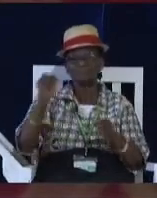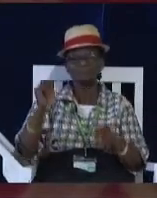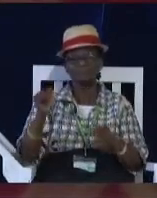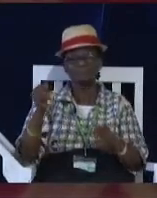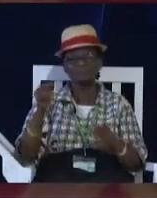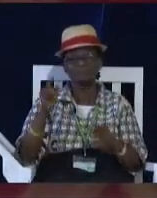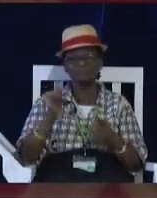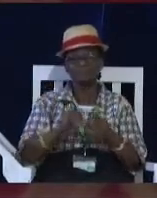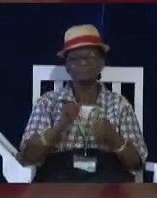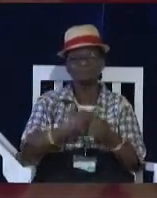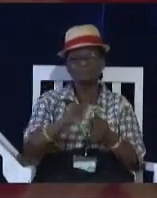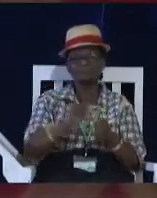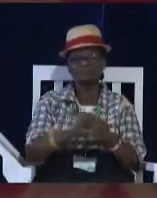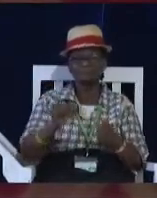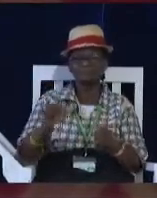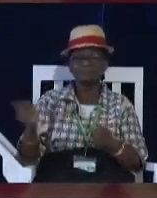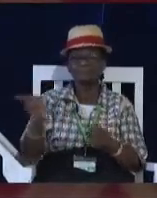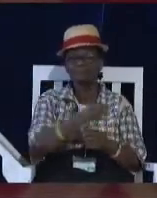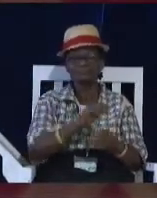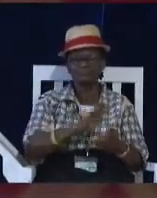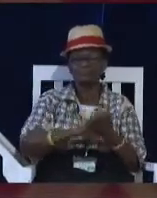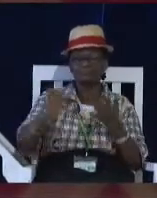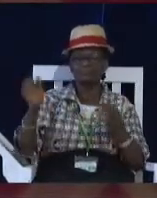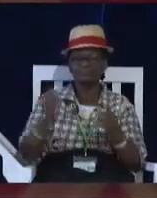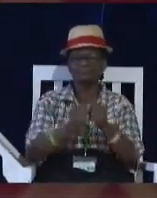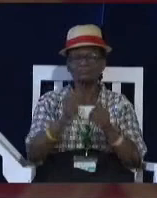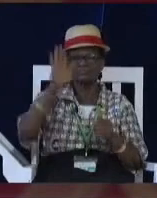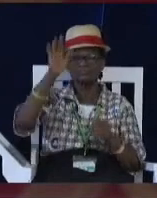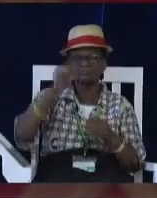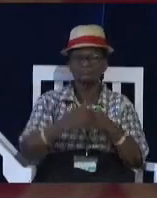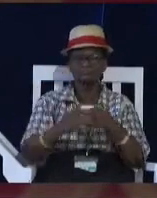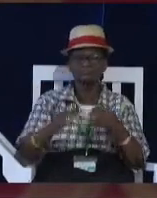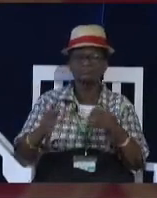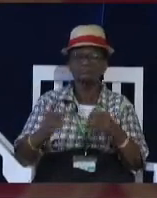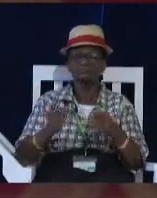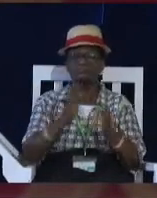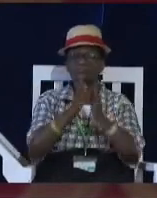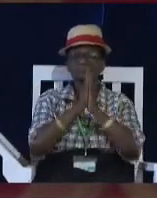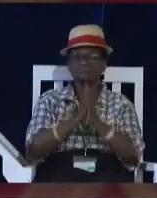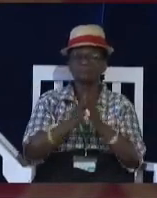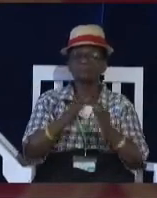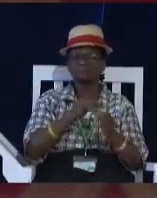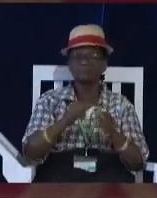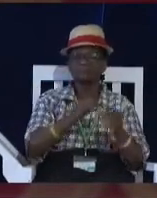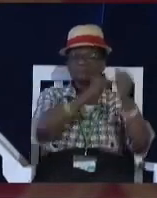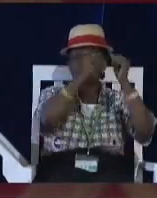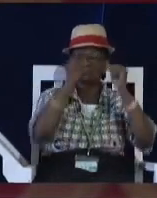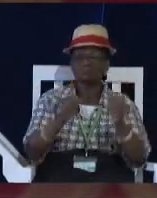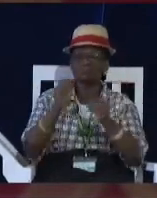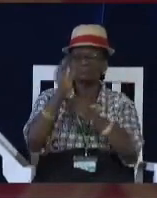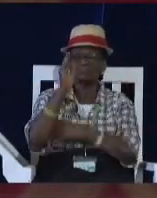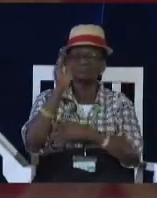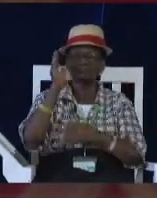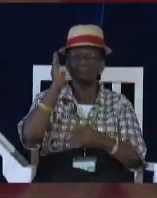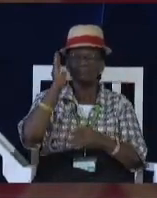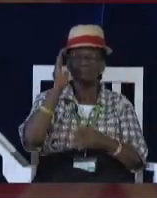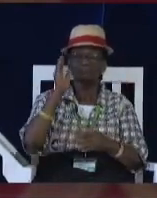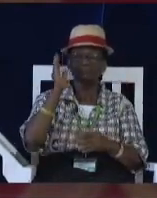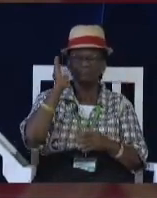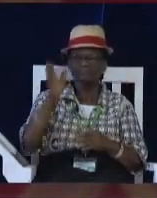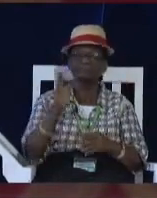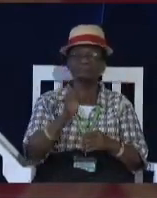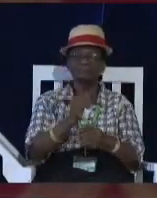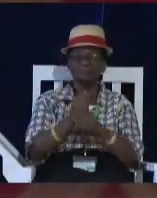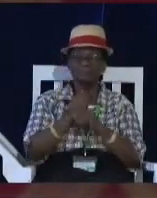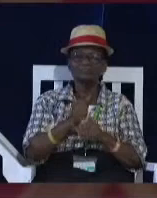to wash you clean with his blood. Pray that the Almighty God, the Savior, will save